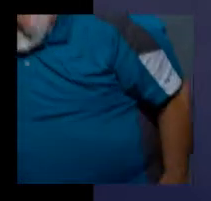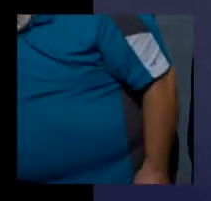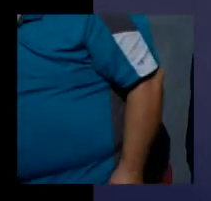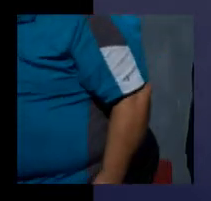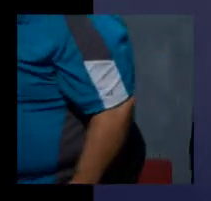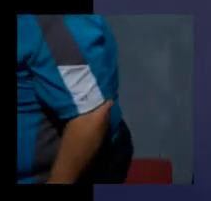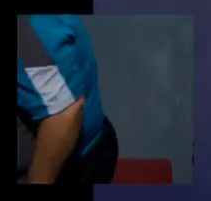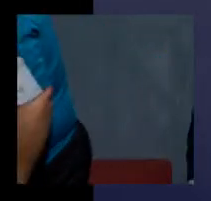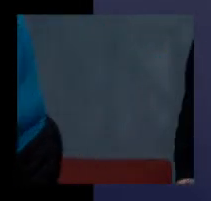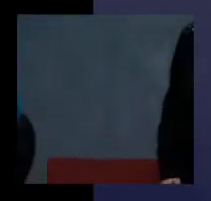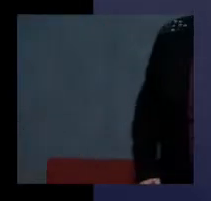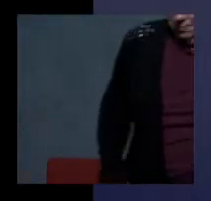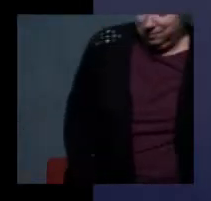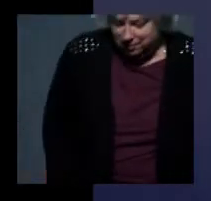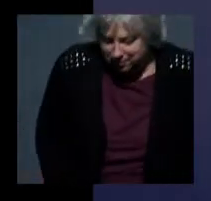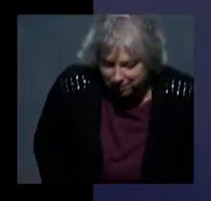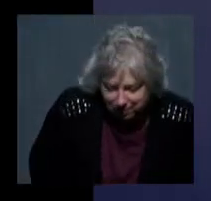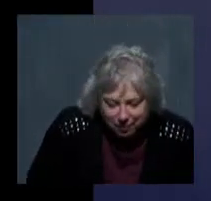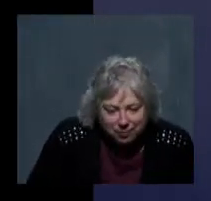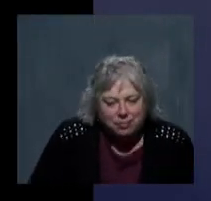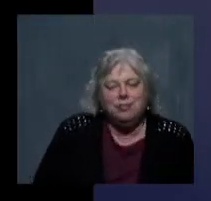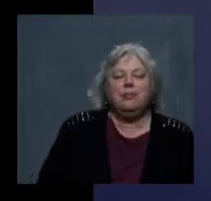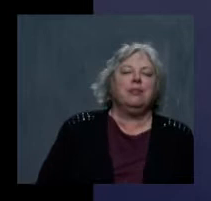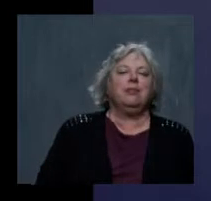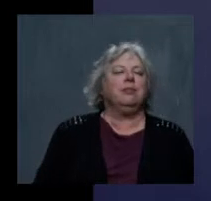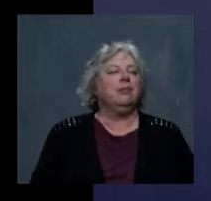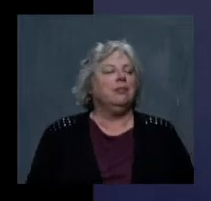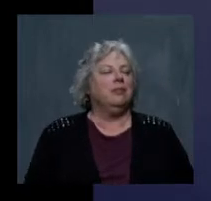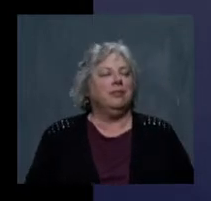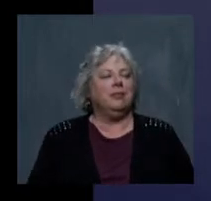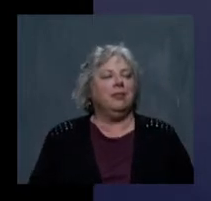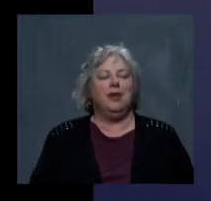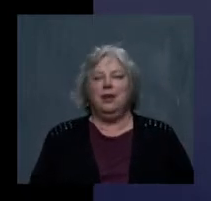So maybe I'll bring some cartoons next time, probably.